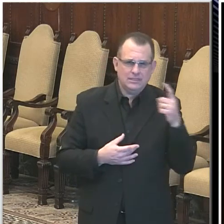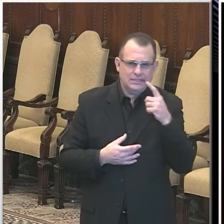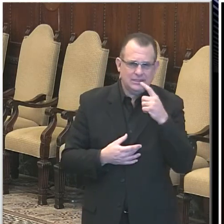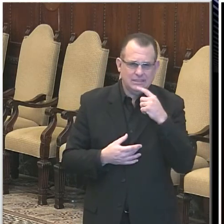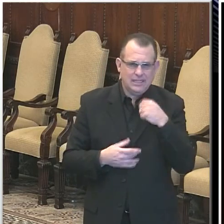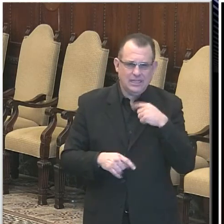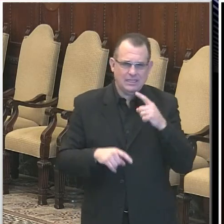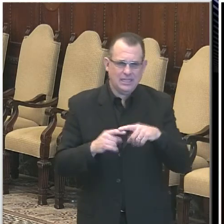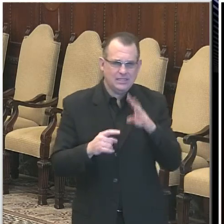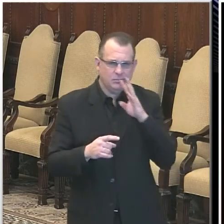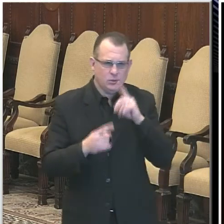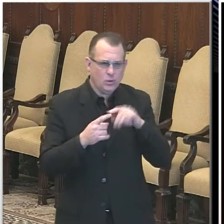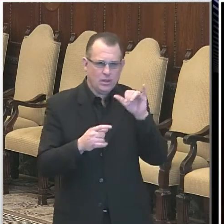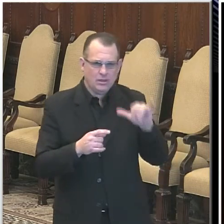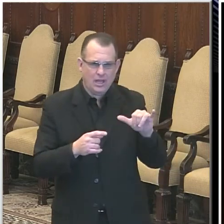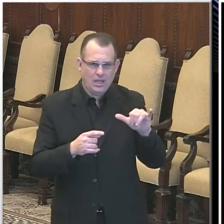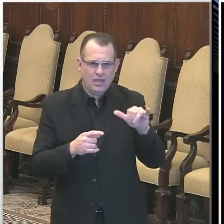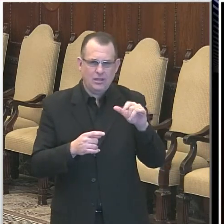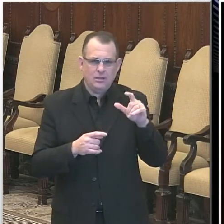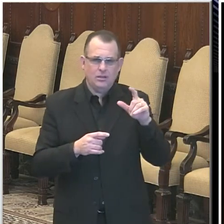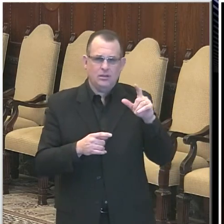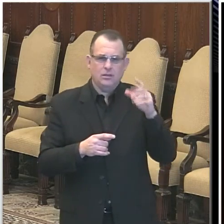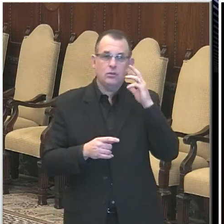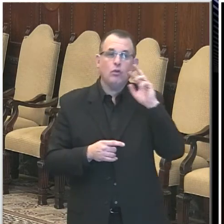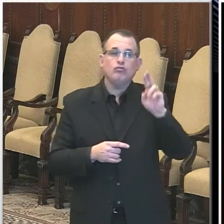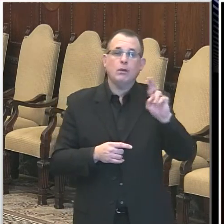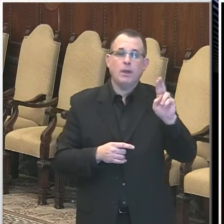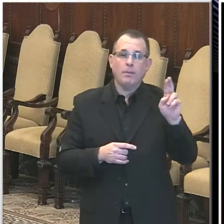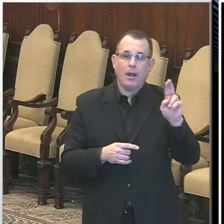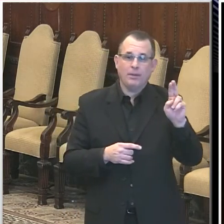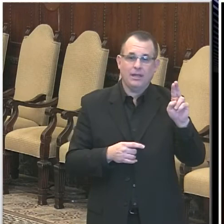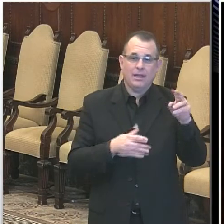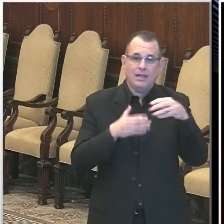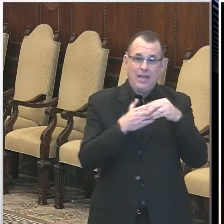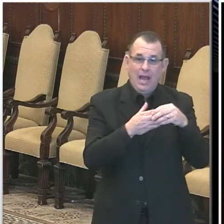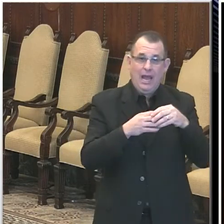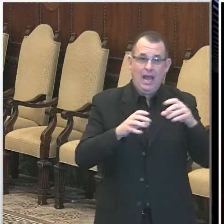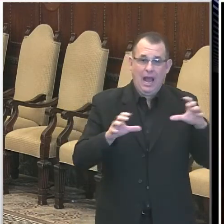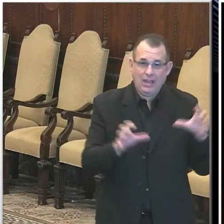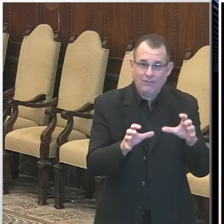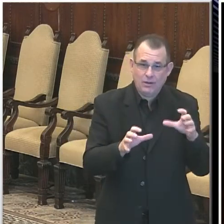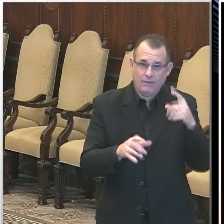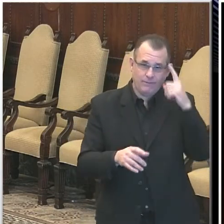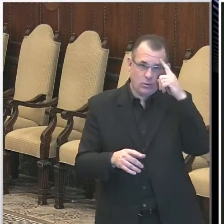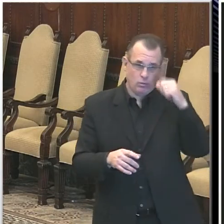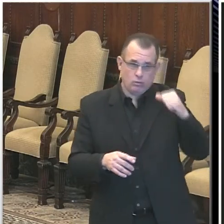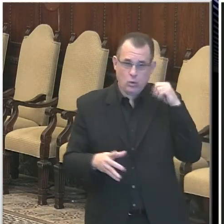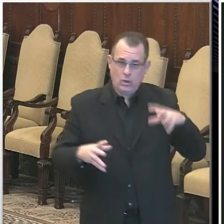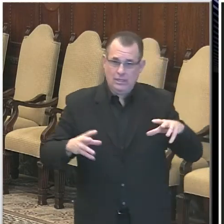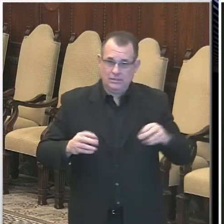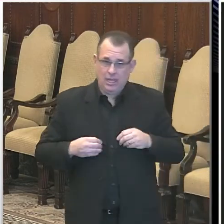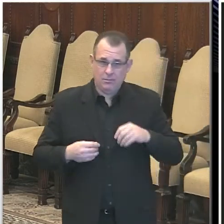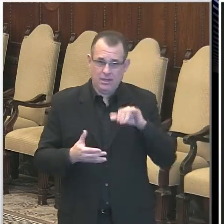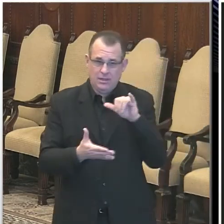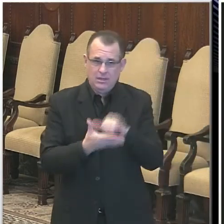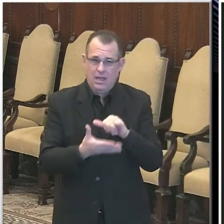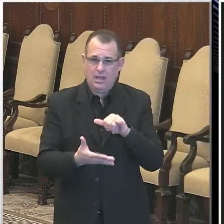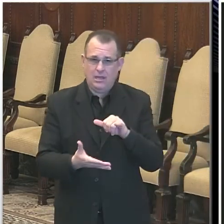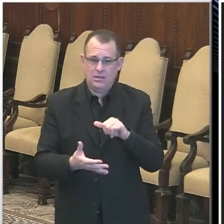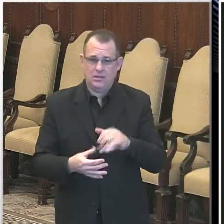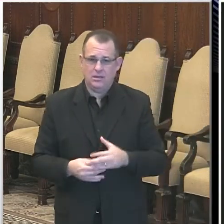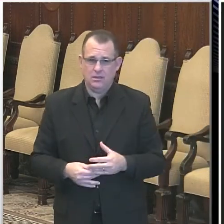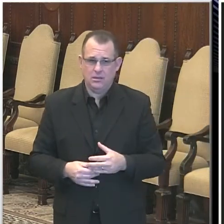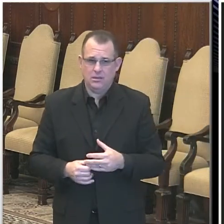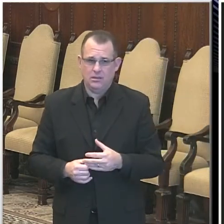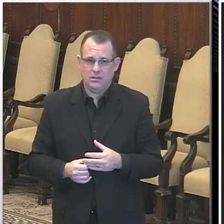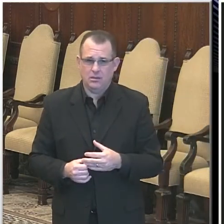a Republican-led effort. I believe that the governor will not stand for that and use whatever power he has to